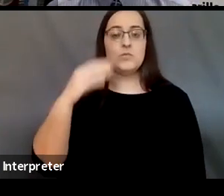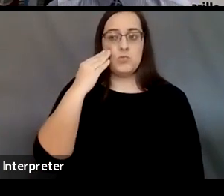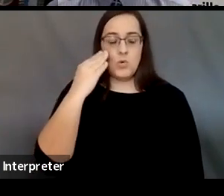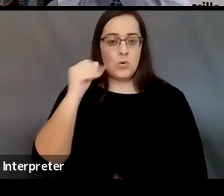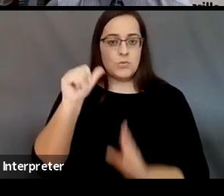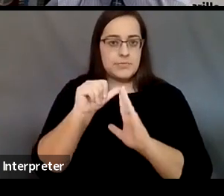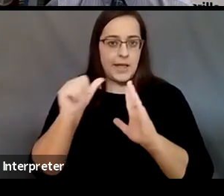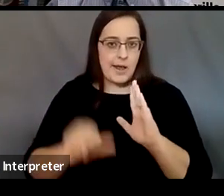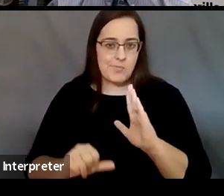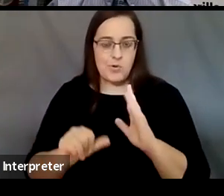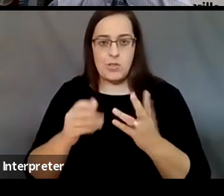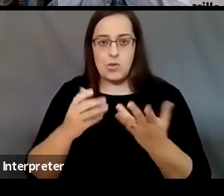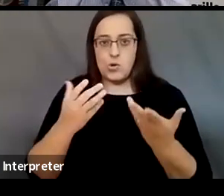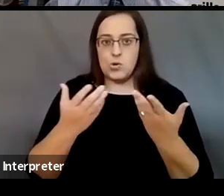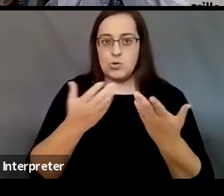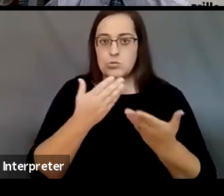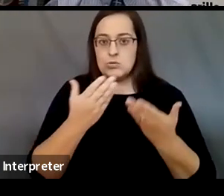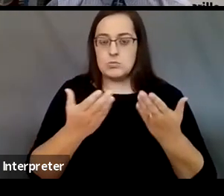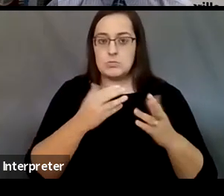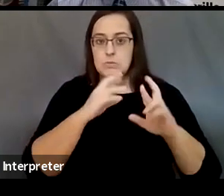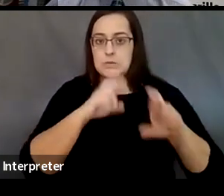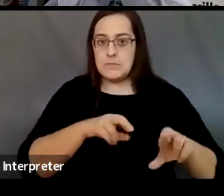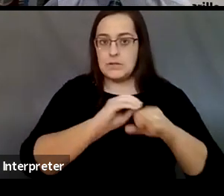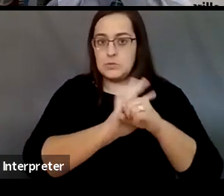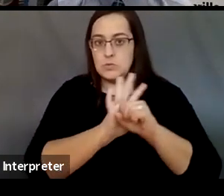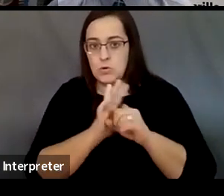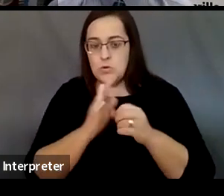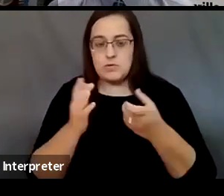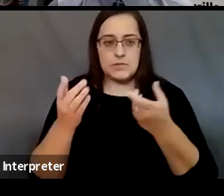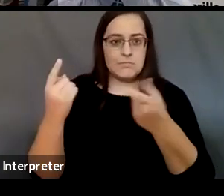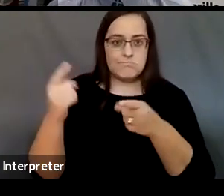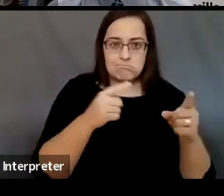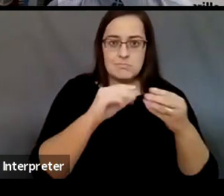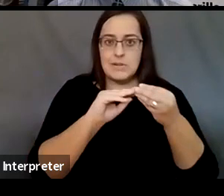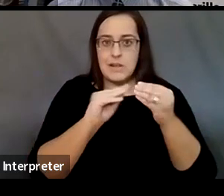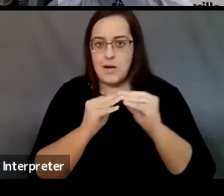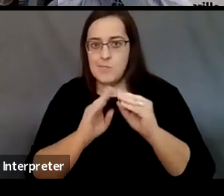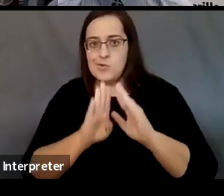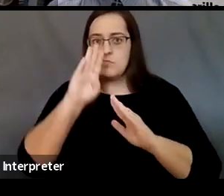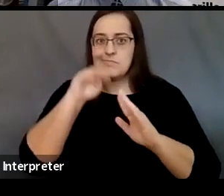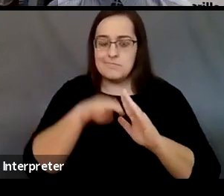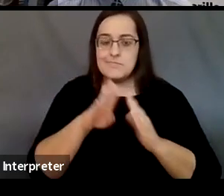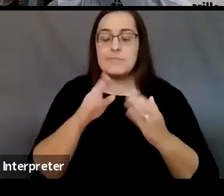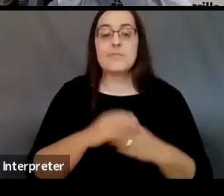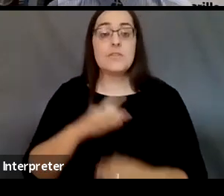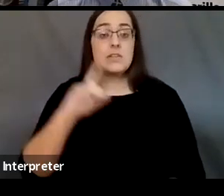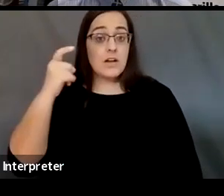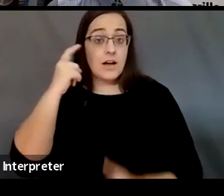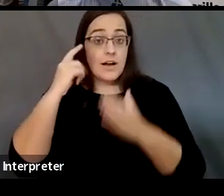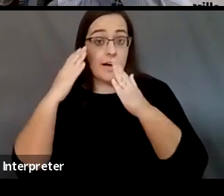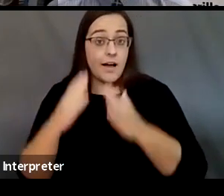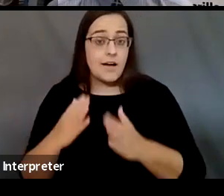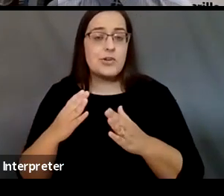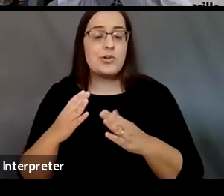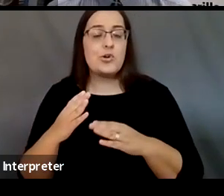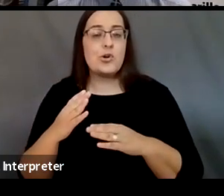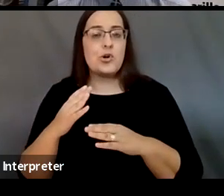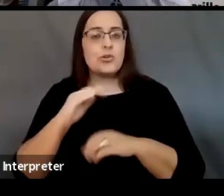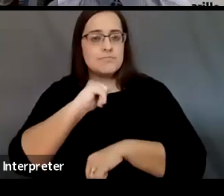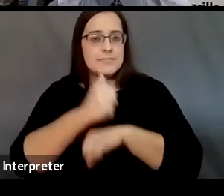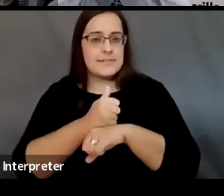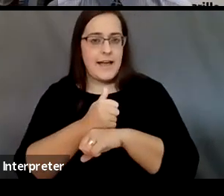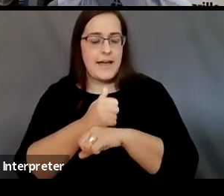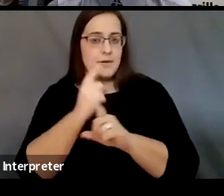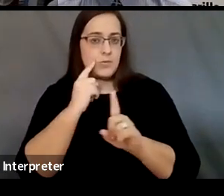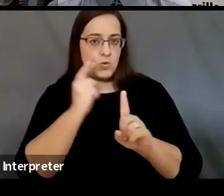and how we're responding to the COVID-19 outbreak. The governor put out a target for us